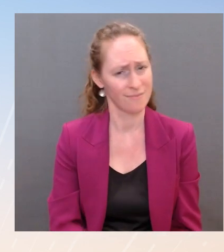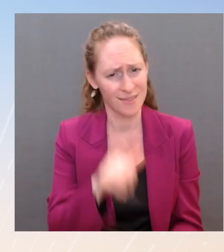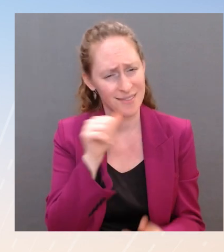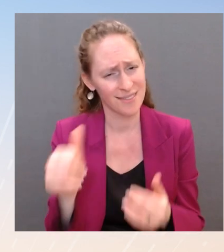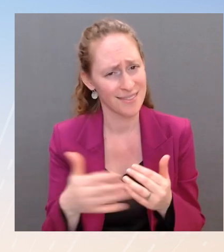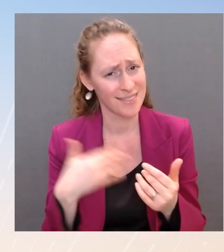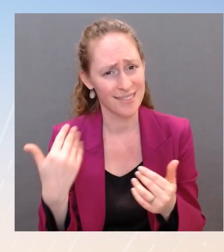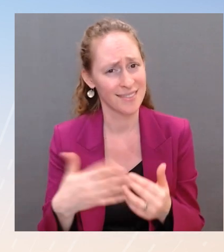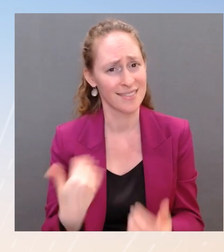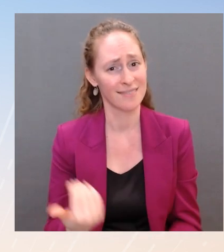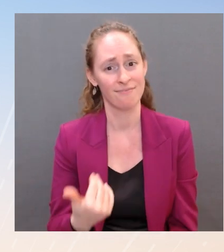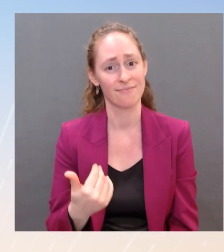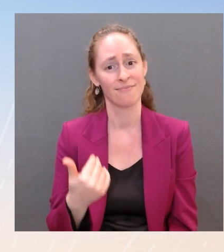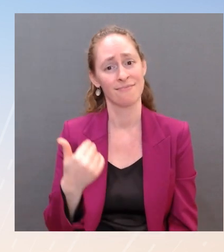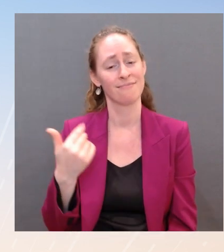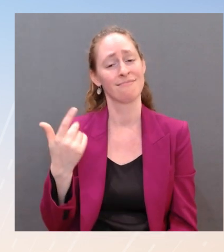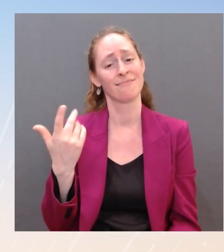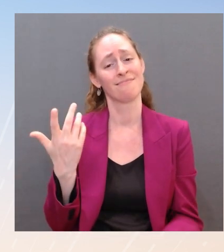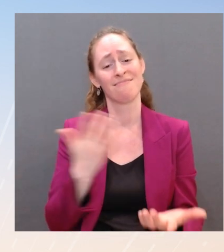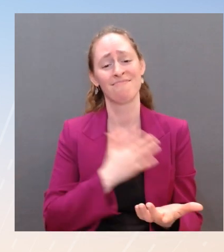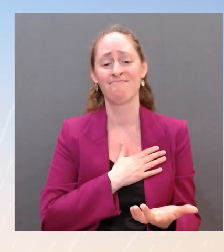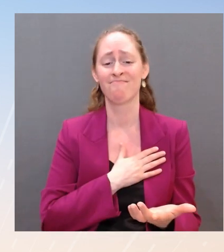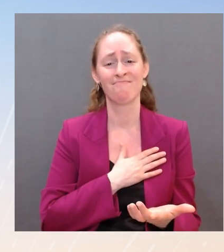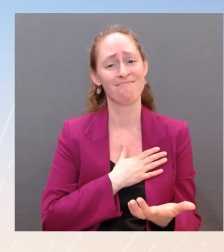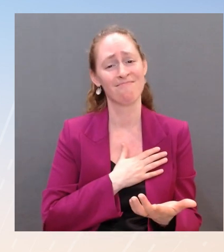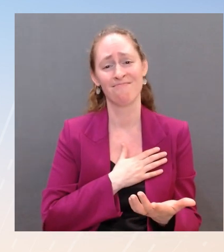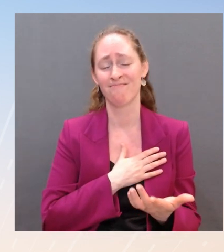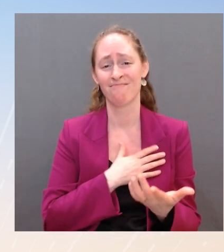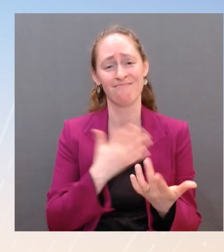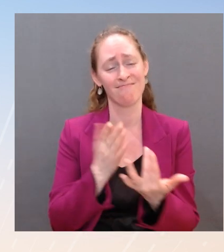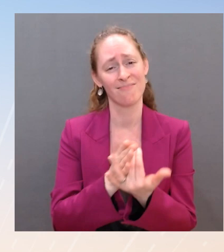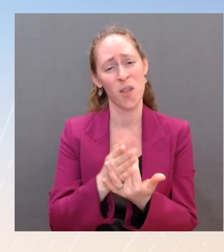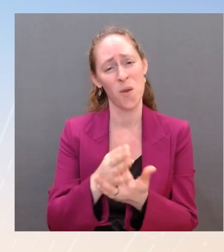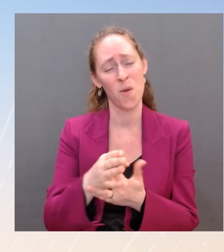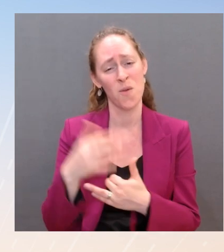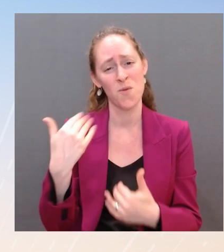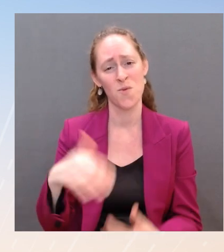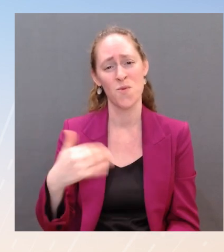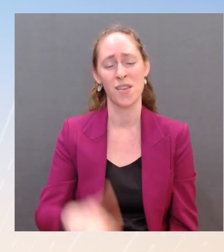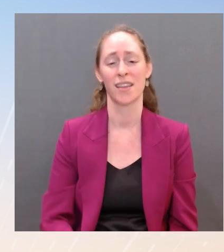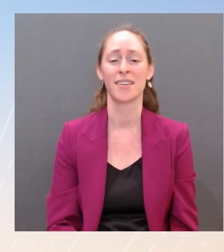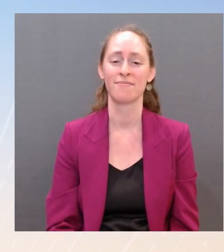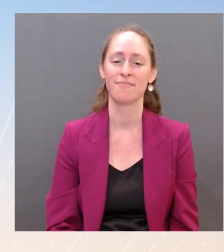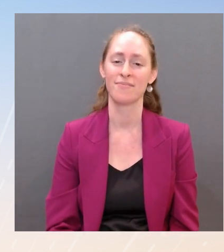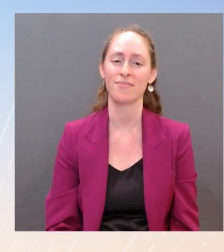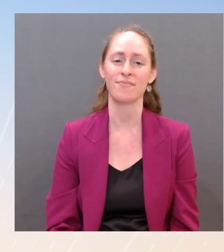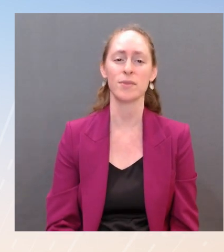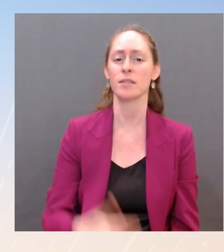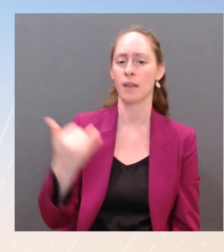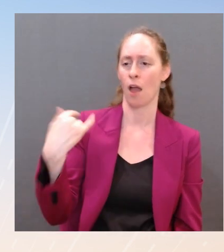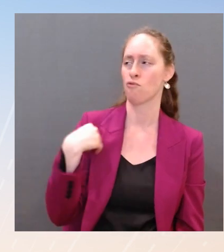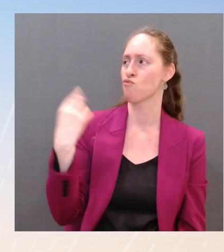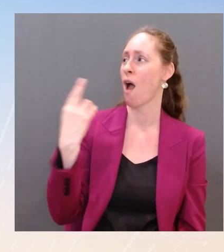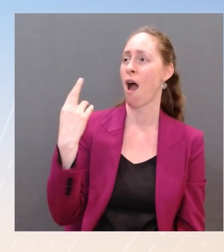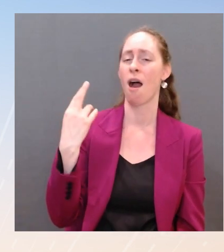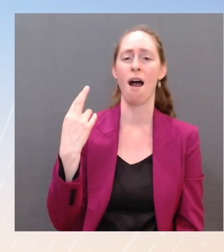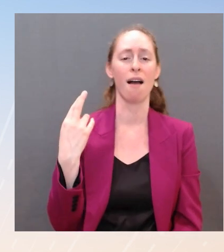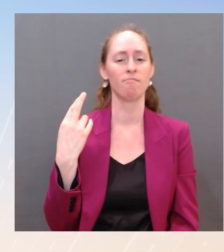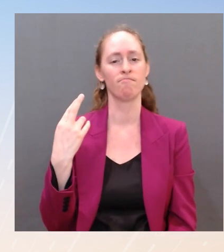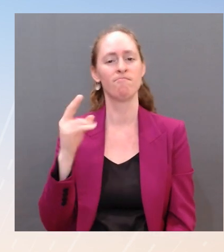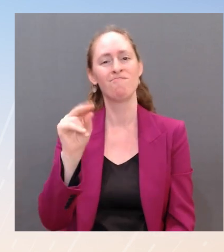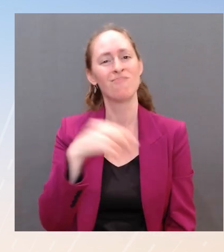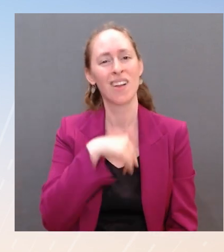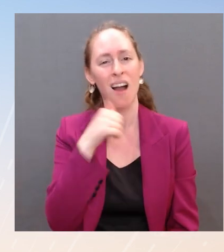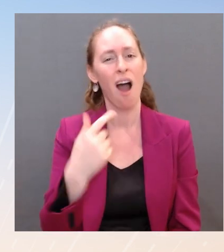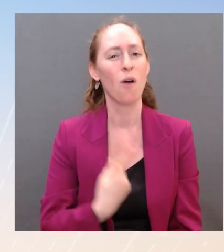but it was beautiful when I started to realize, wow, I'm not so alone anymore, and these people understand where I'm coming from. Wow,